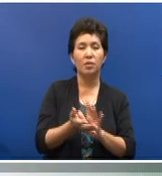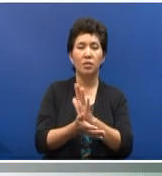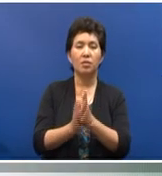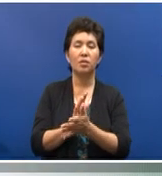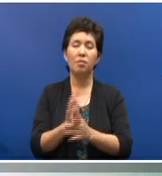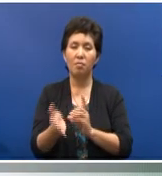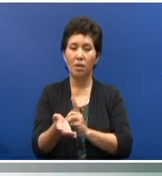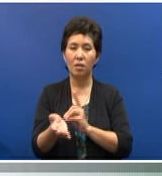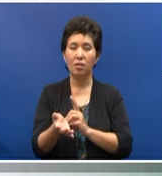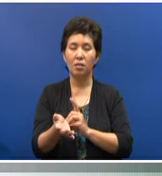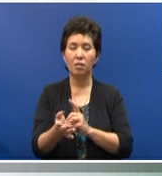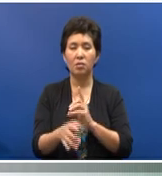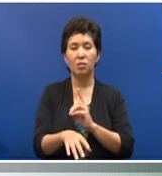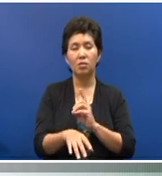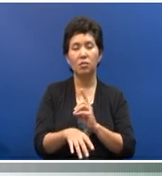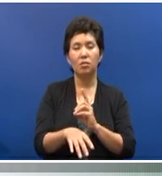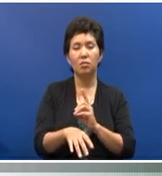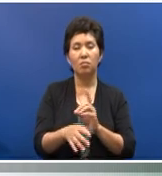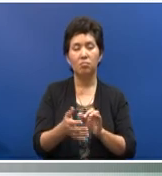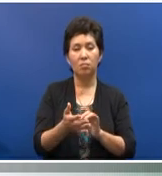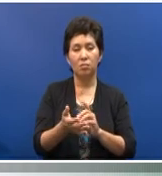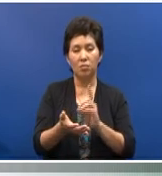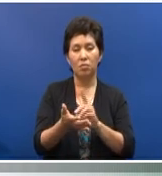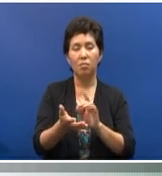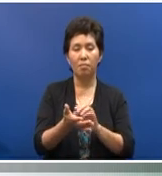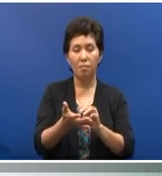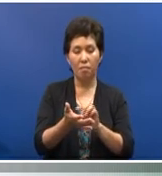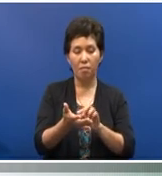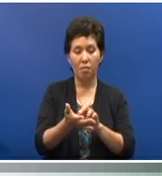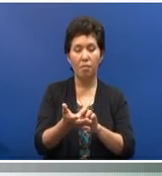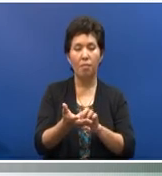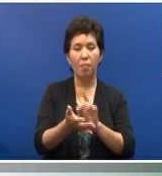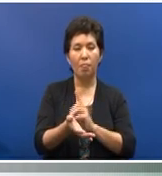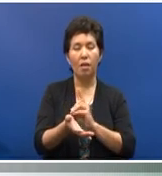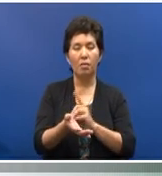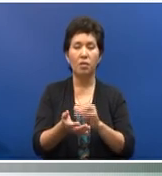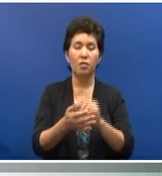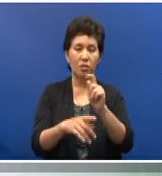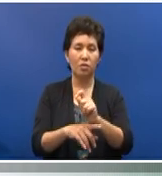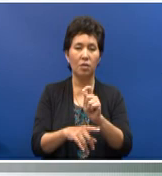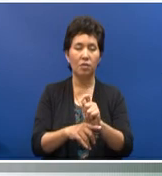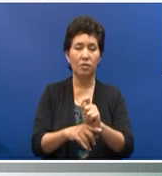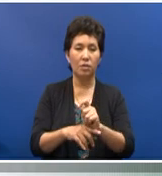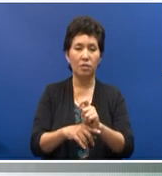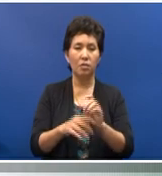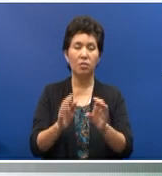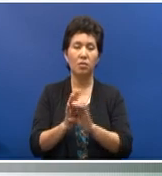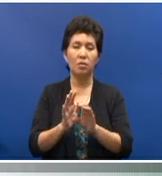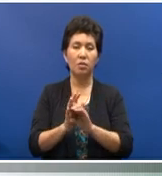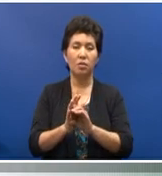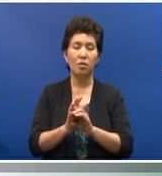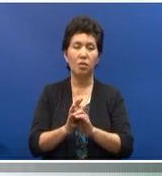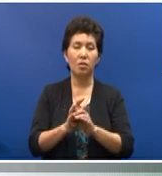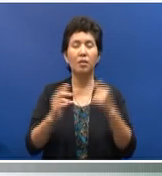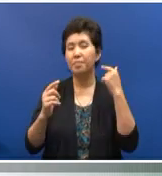even medical doctors are now open to the idea of integrating traditional medicine, okay, such as